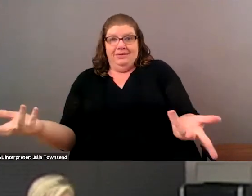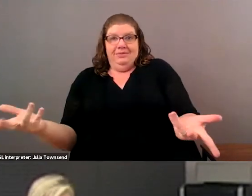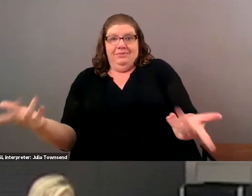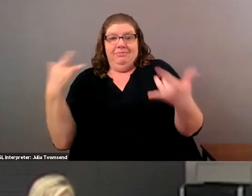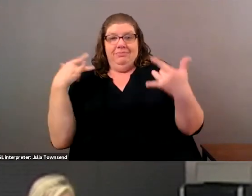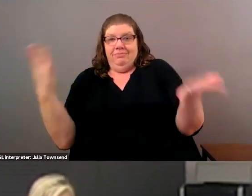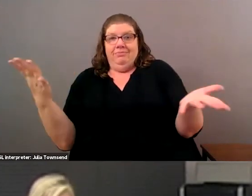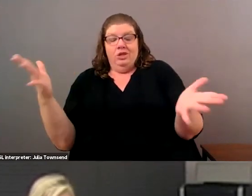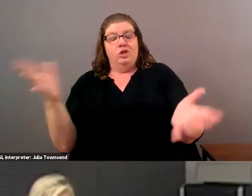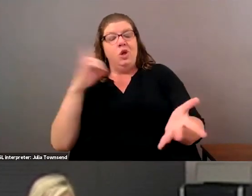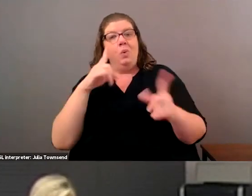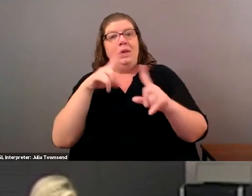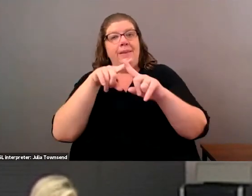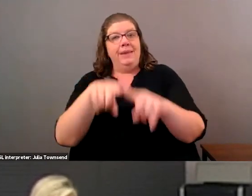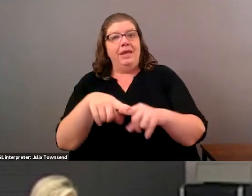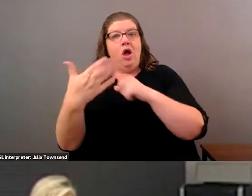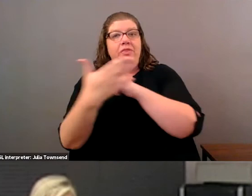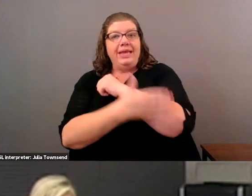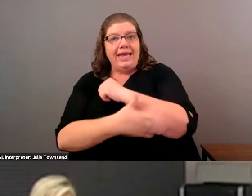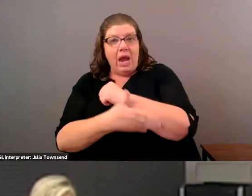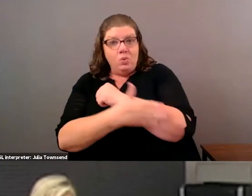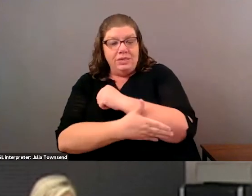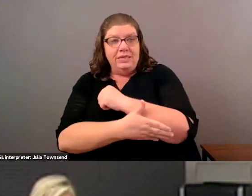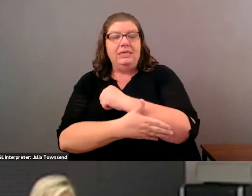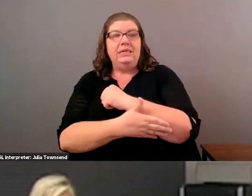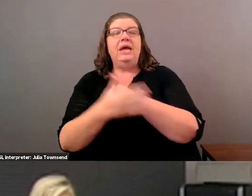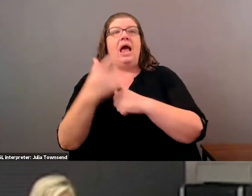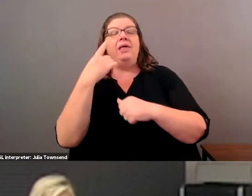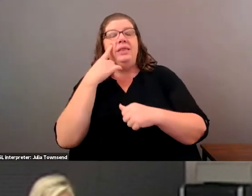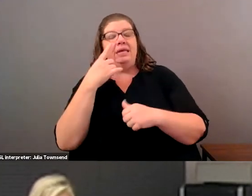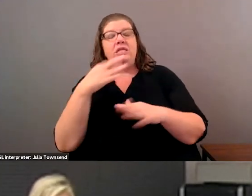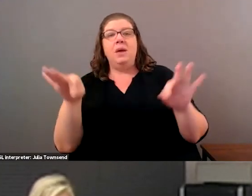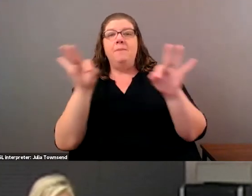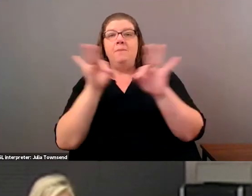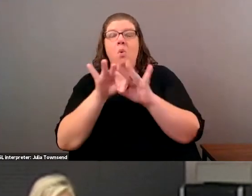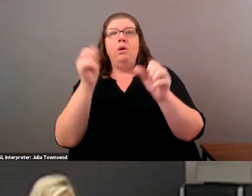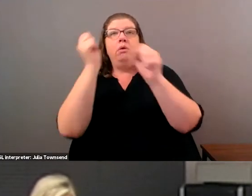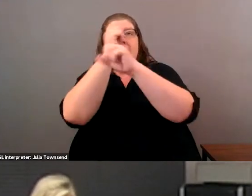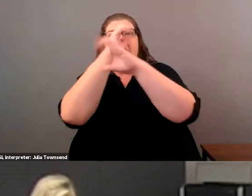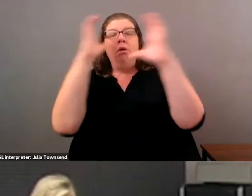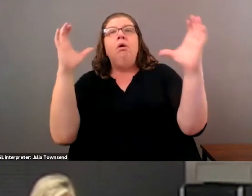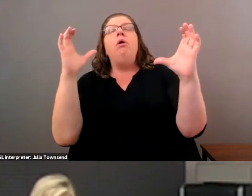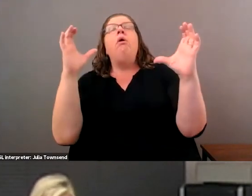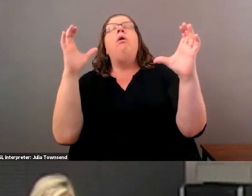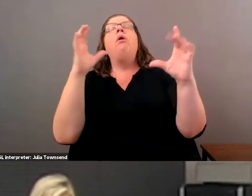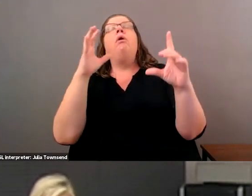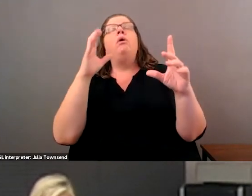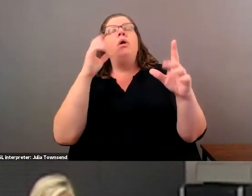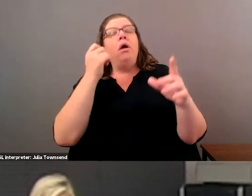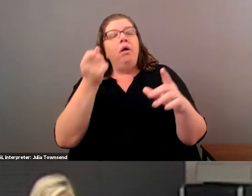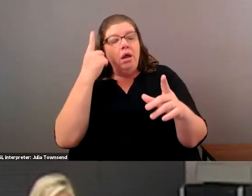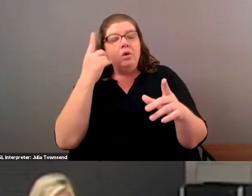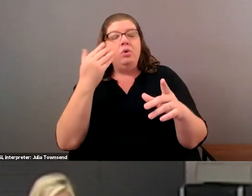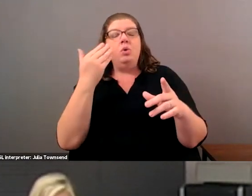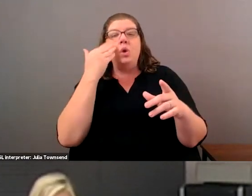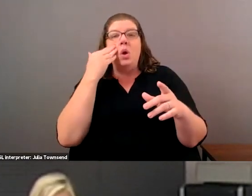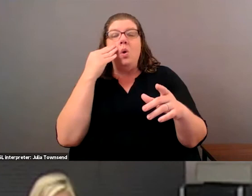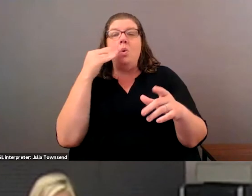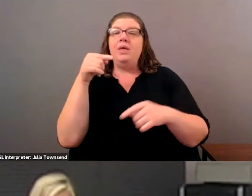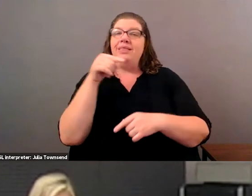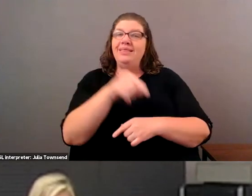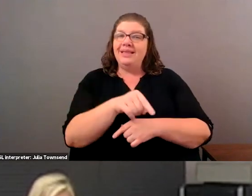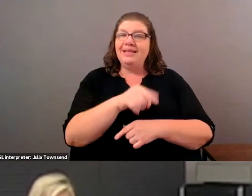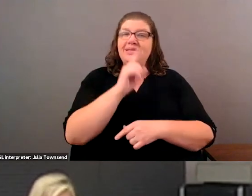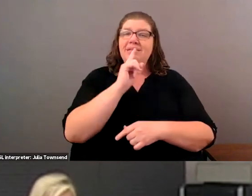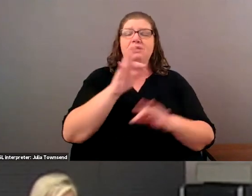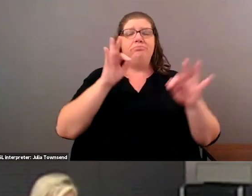on the county. And I just think it's important context for the public to know is that this is squarely